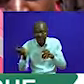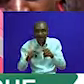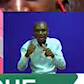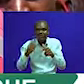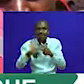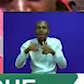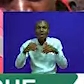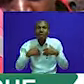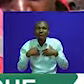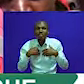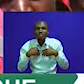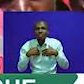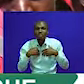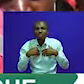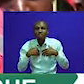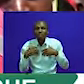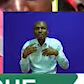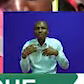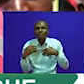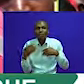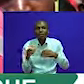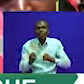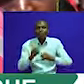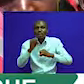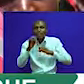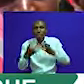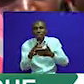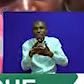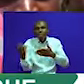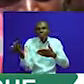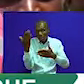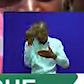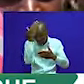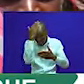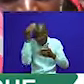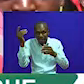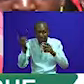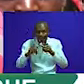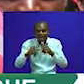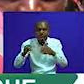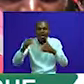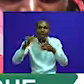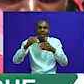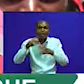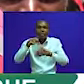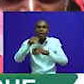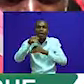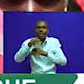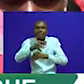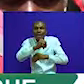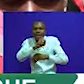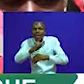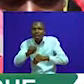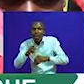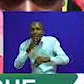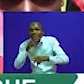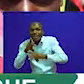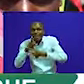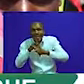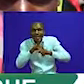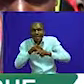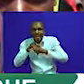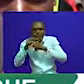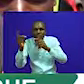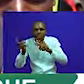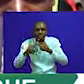we assessed last week on Monday, there is high risk of mudslides, and we are asking them to be alert so that whenever